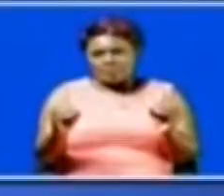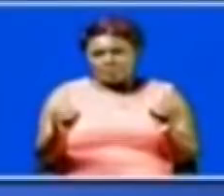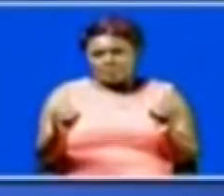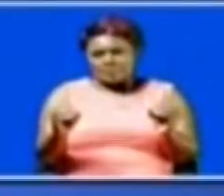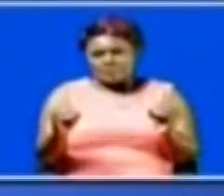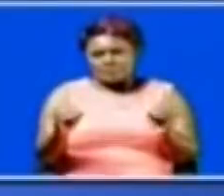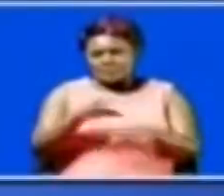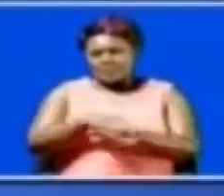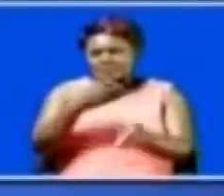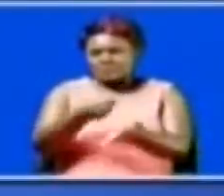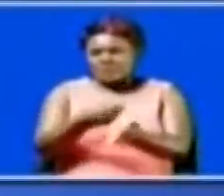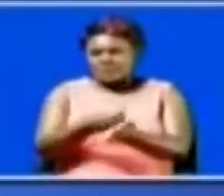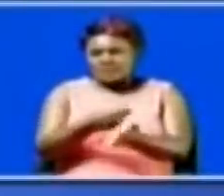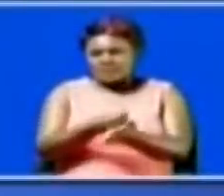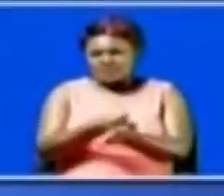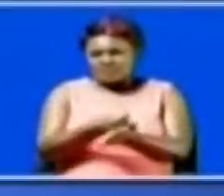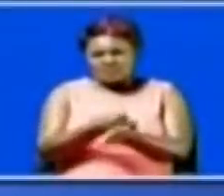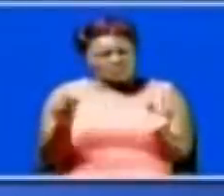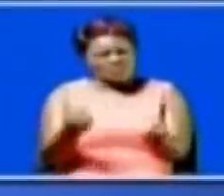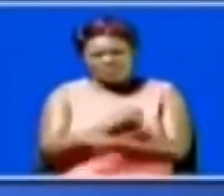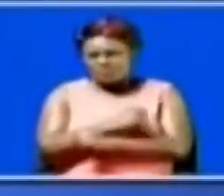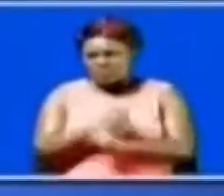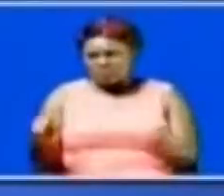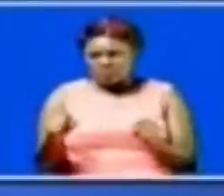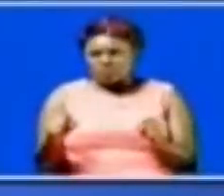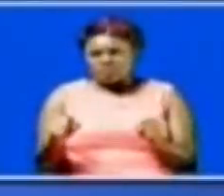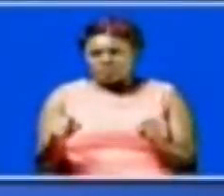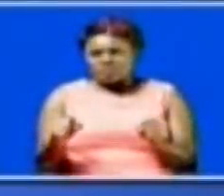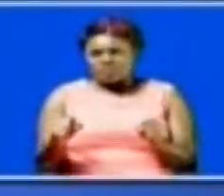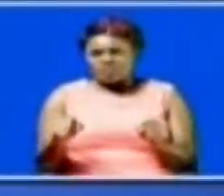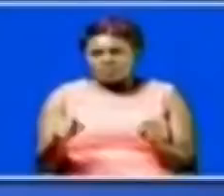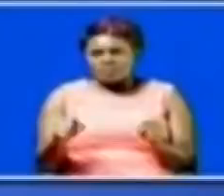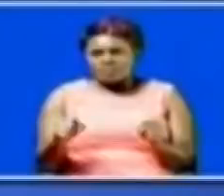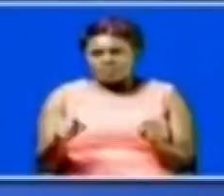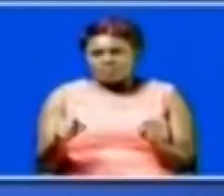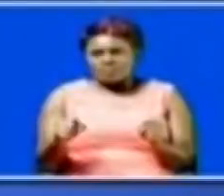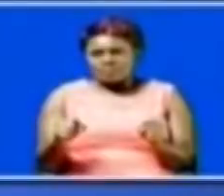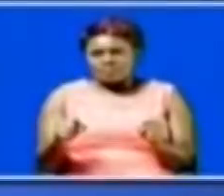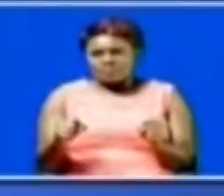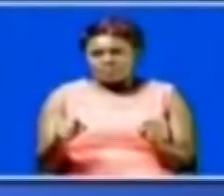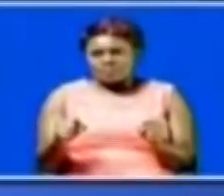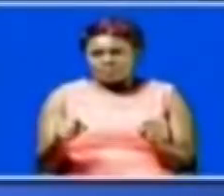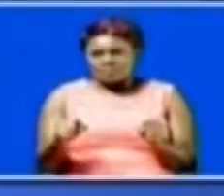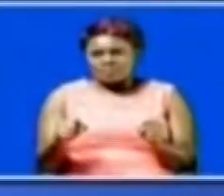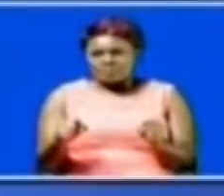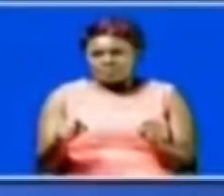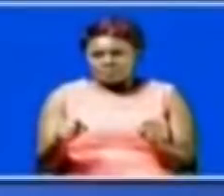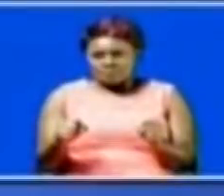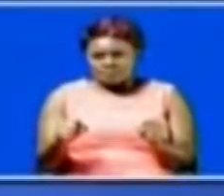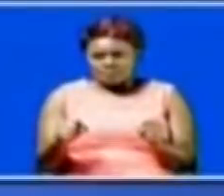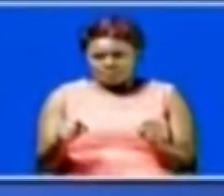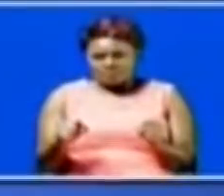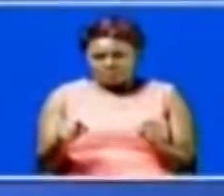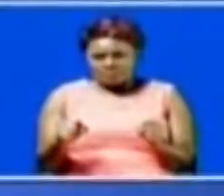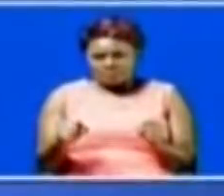catch some money and then plug the hole. You cannot. It's a huge sort of structural imbalance that you're dealing with. We